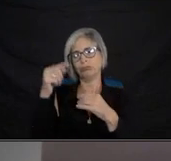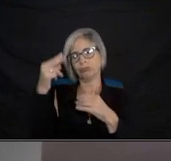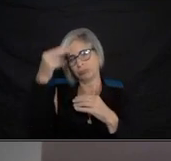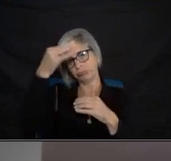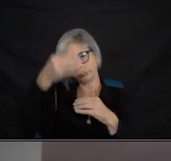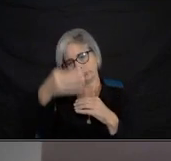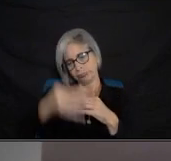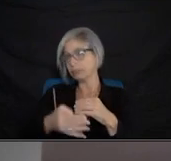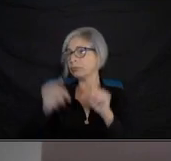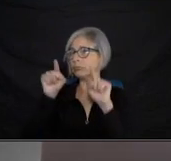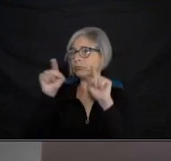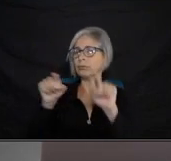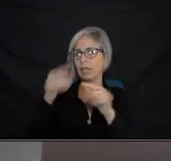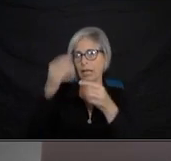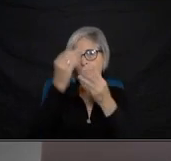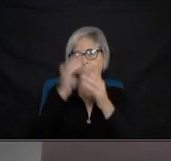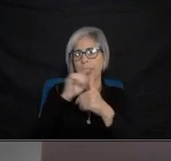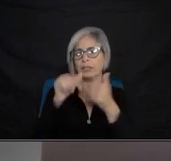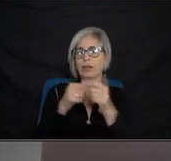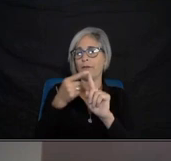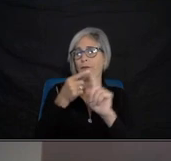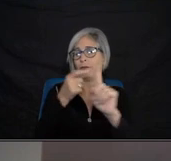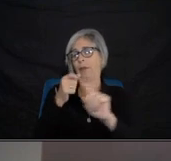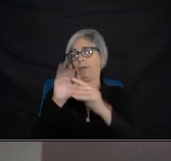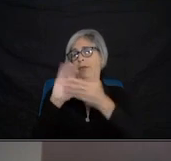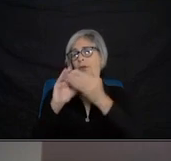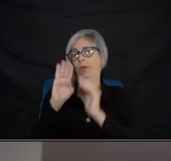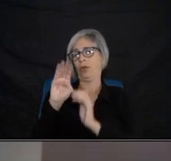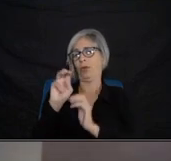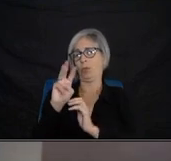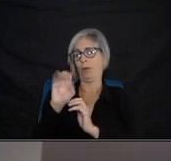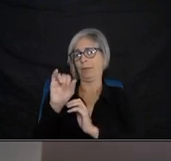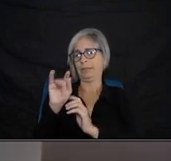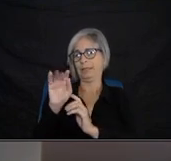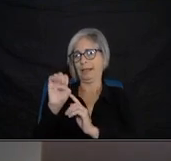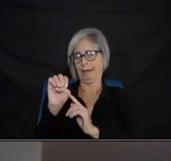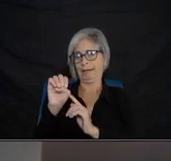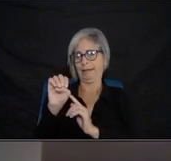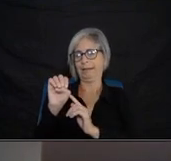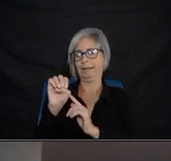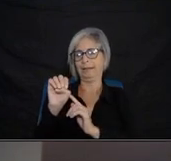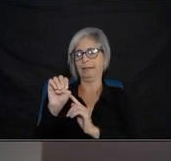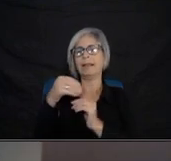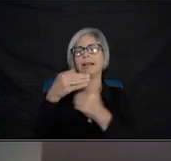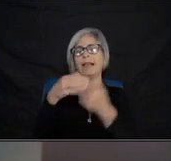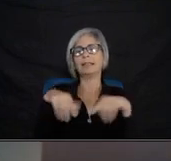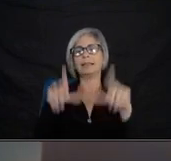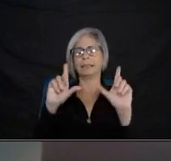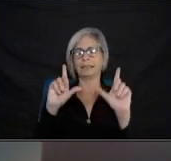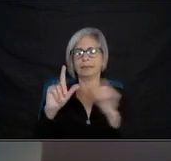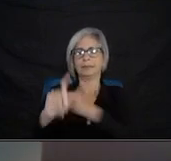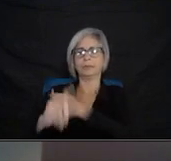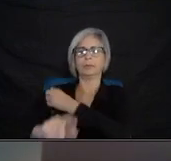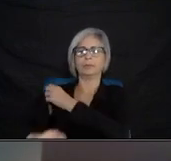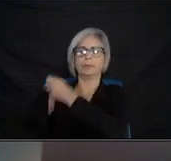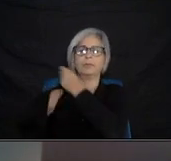This is directly information from our website, and it links to pages on the website. Next slide.